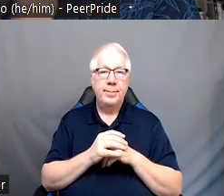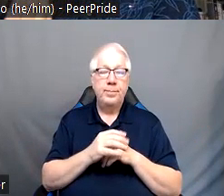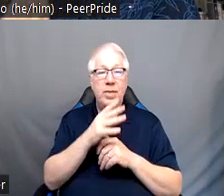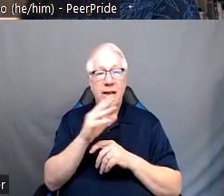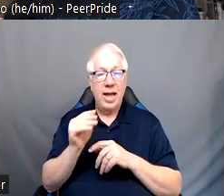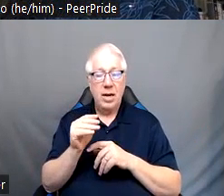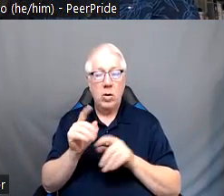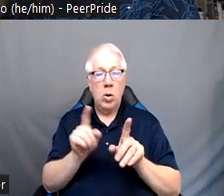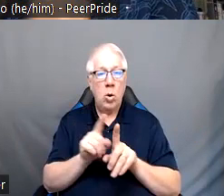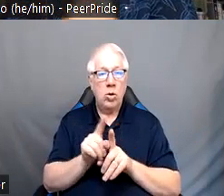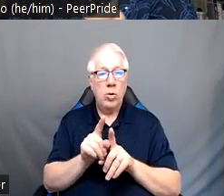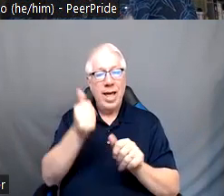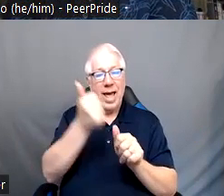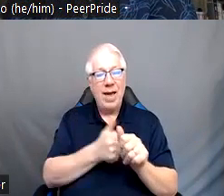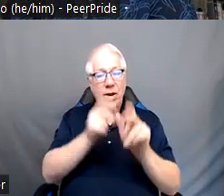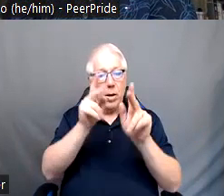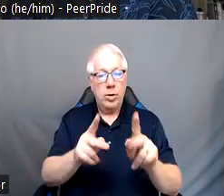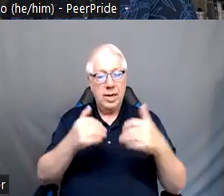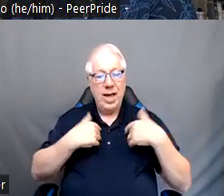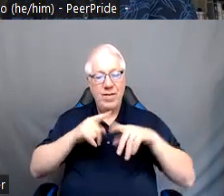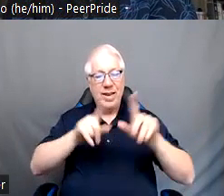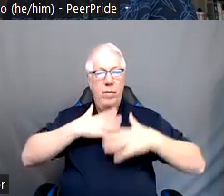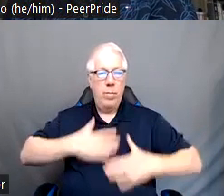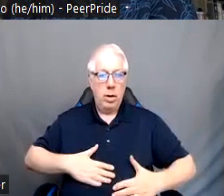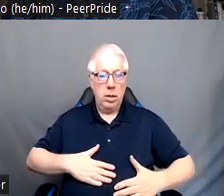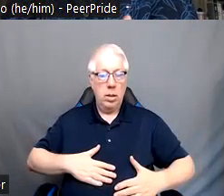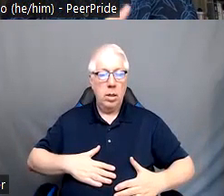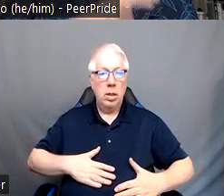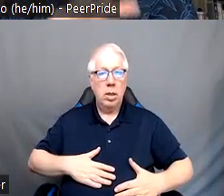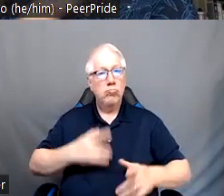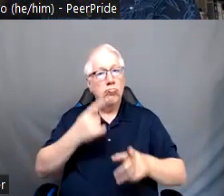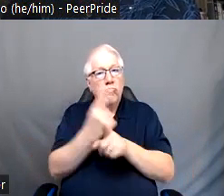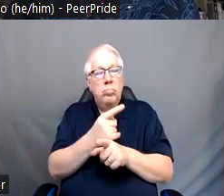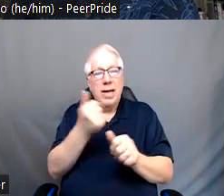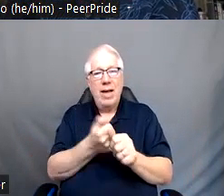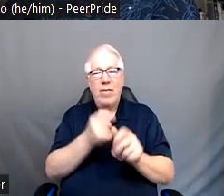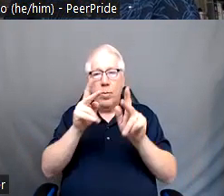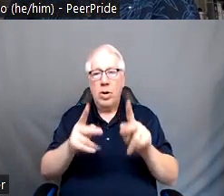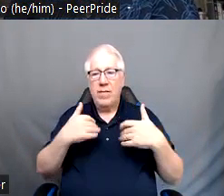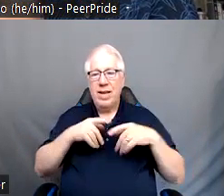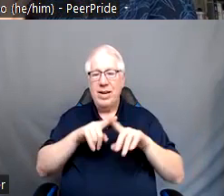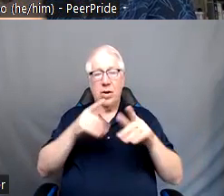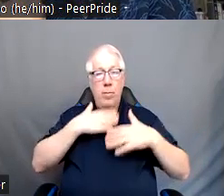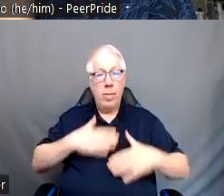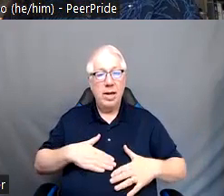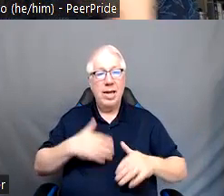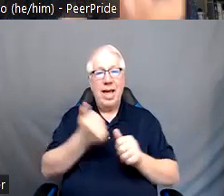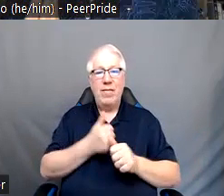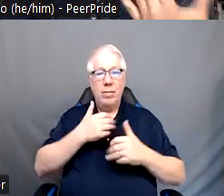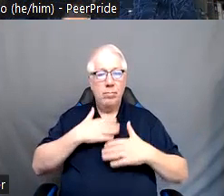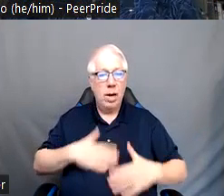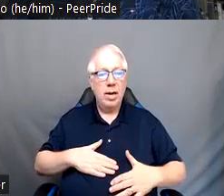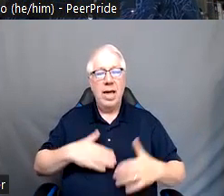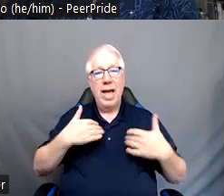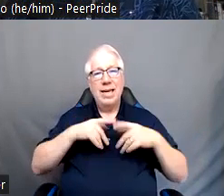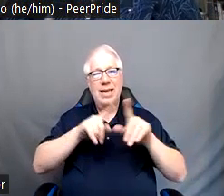And also that every single person has a different body, right? Every single person has a different body. Everybody